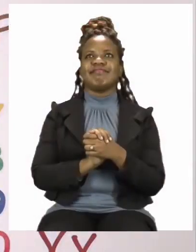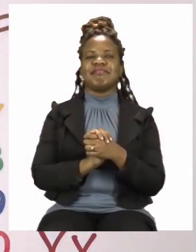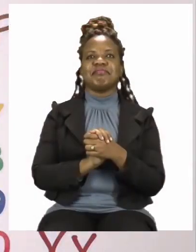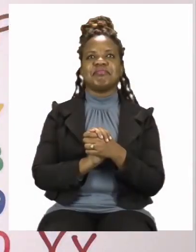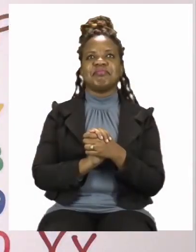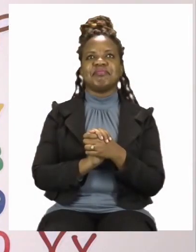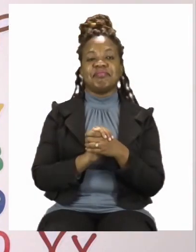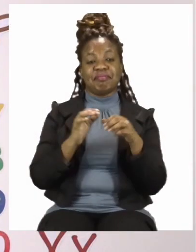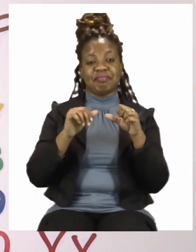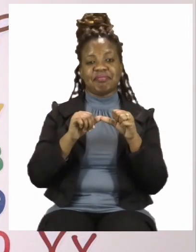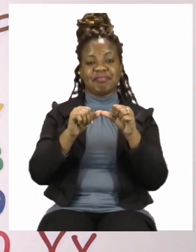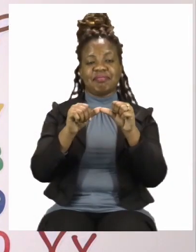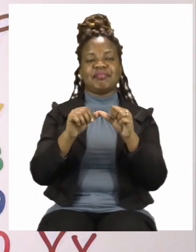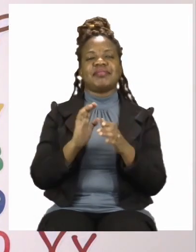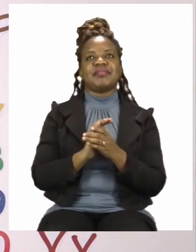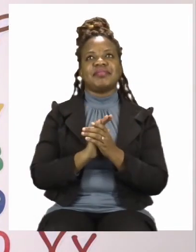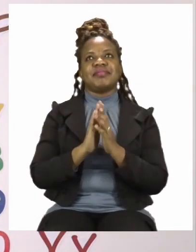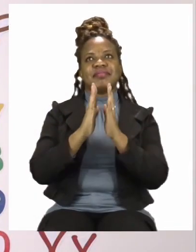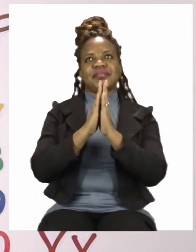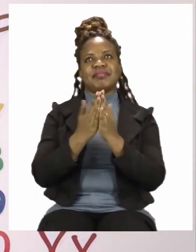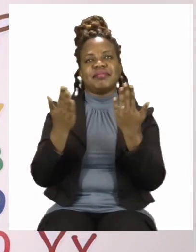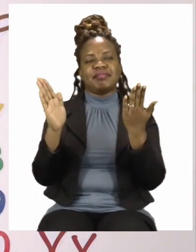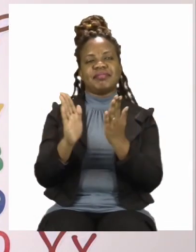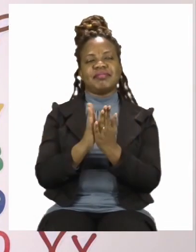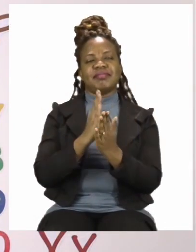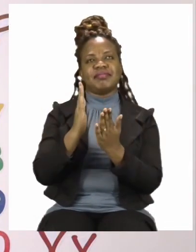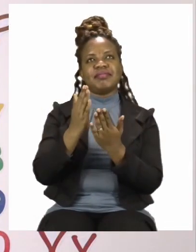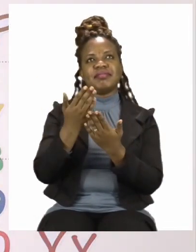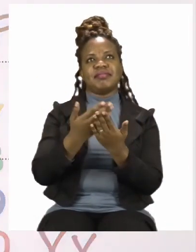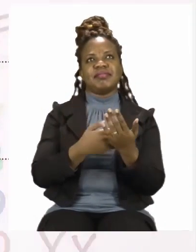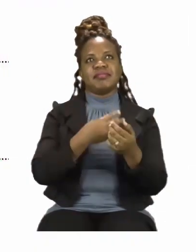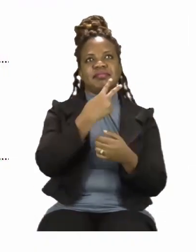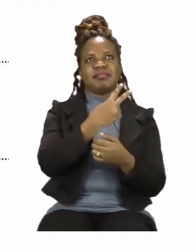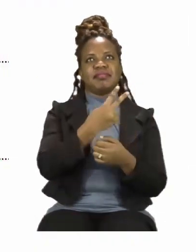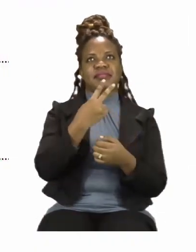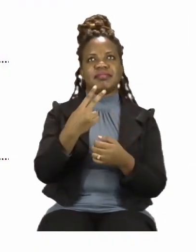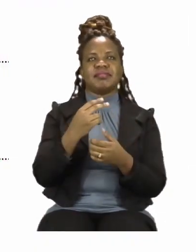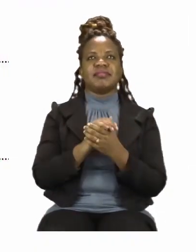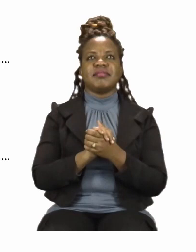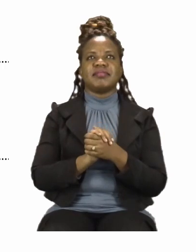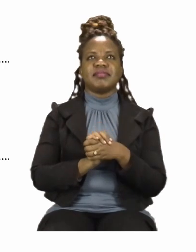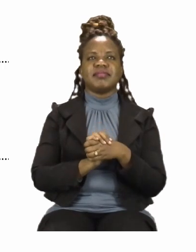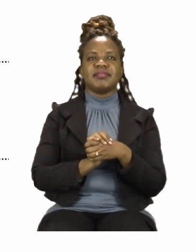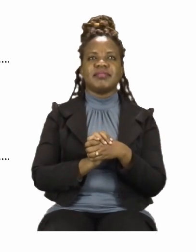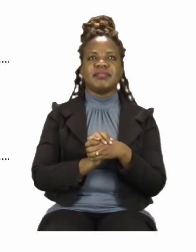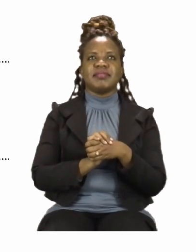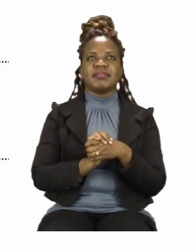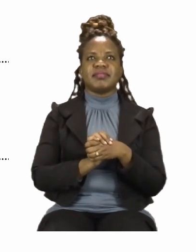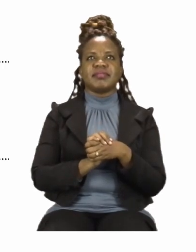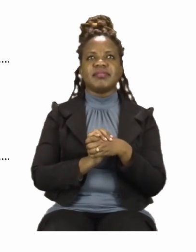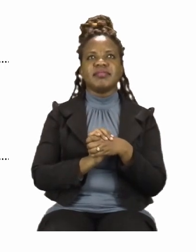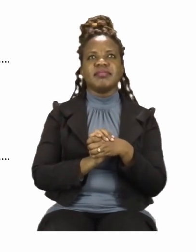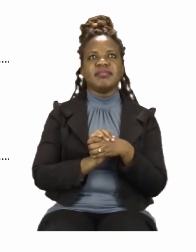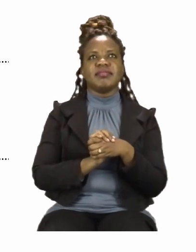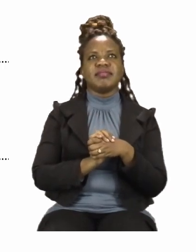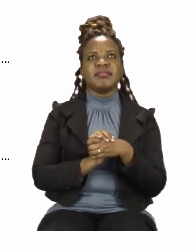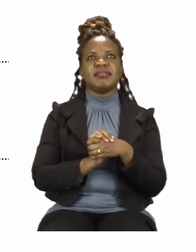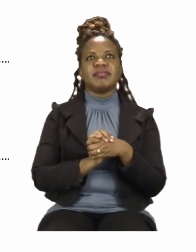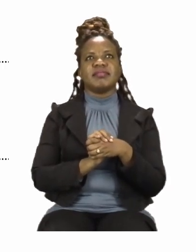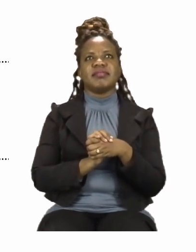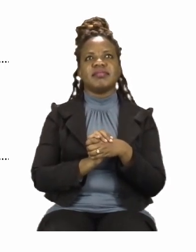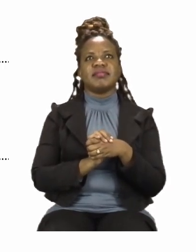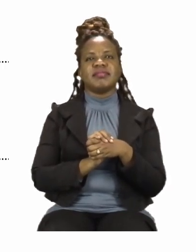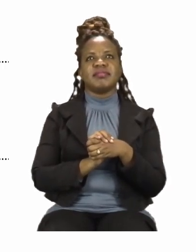Now for our exercise, let's all turn to page 22. On page 22, we are going to be